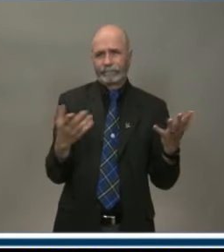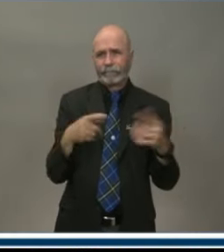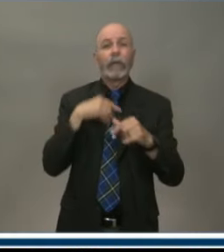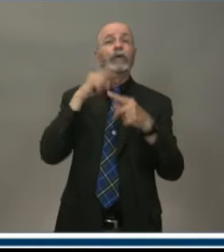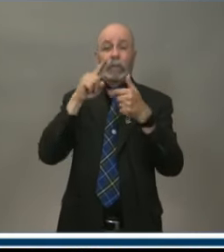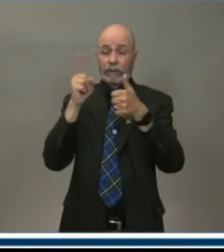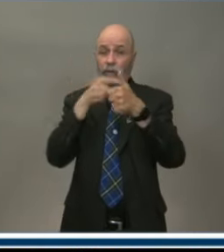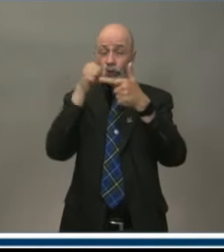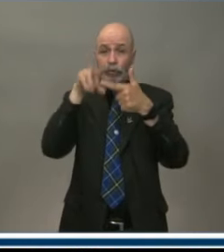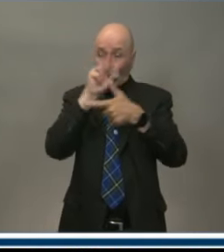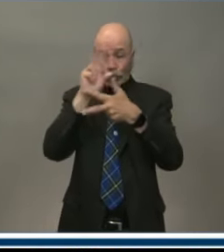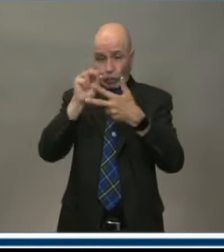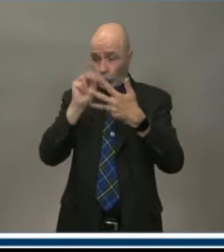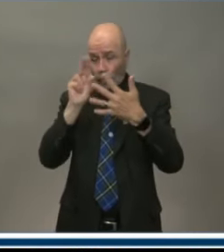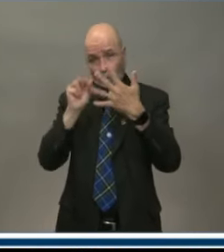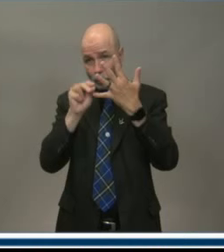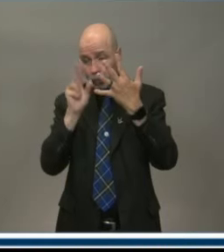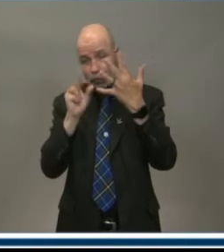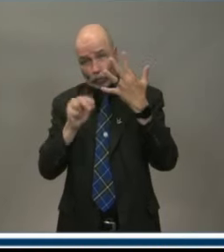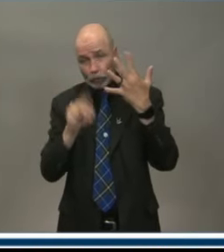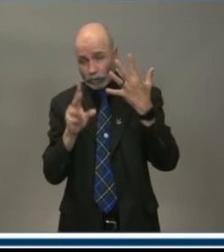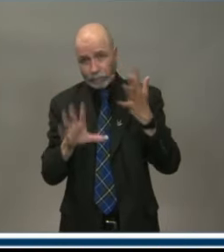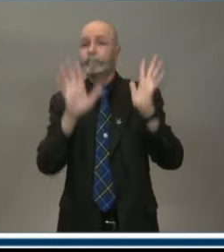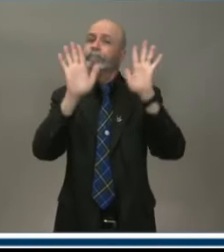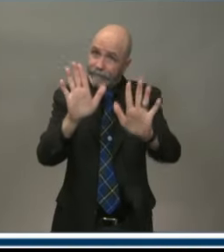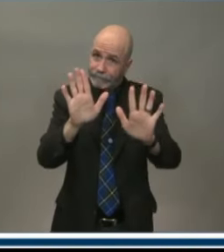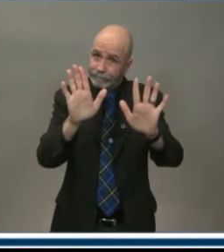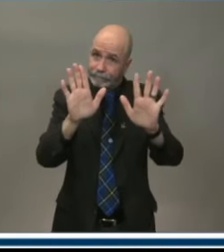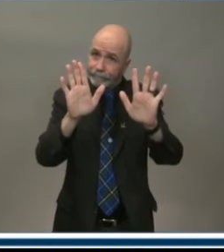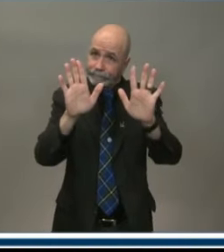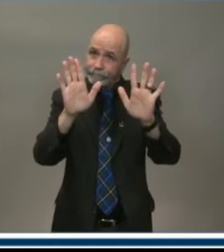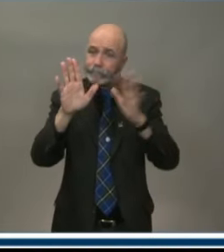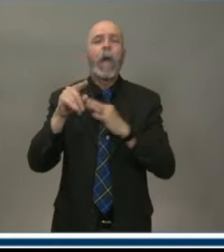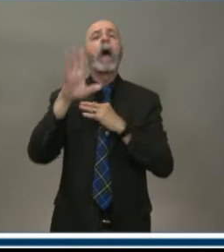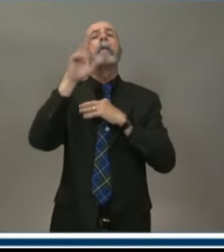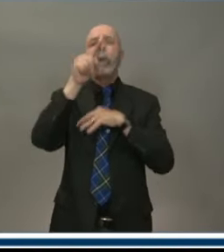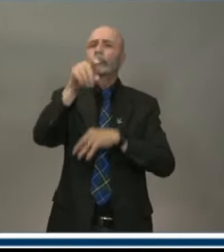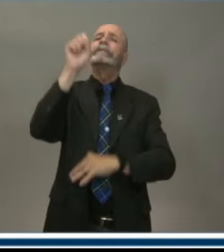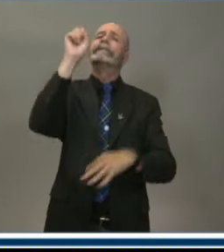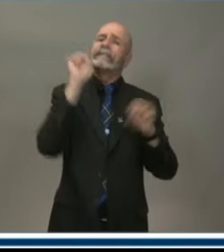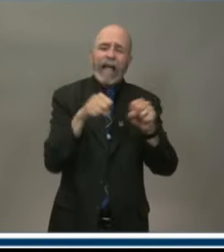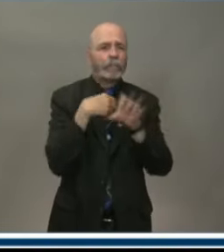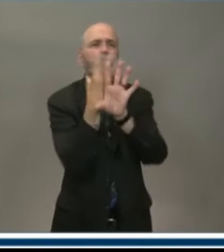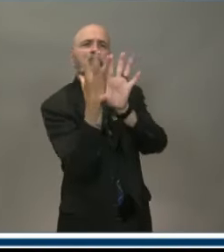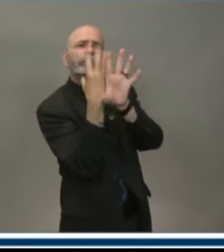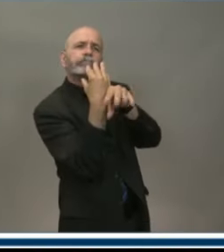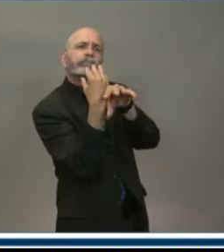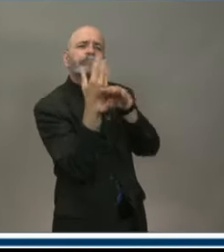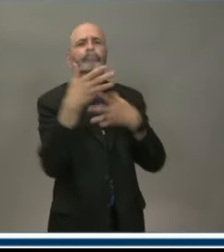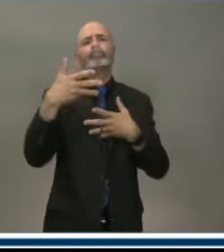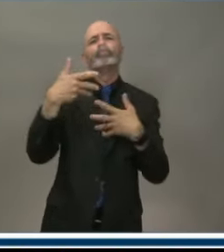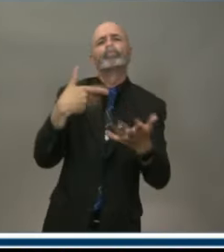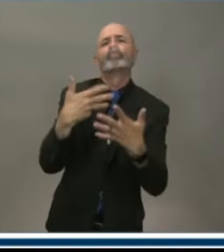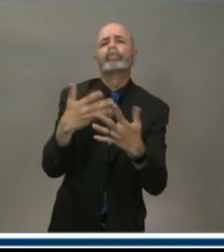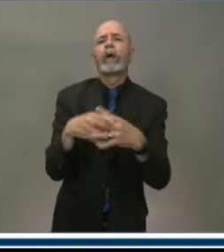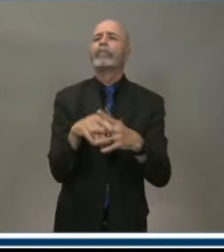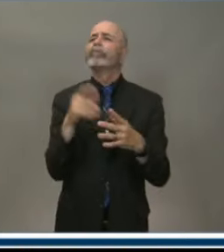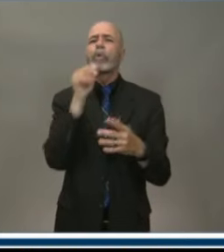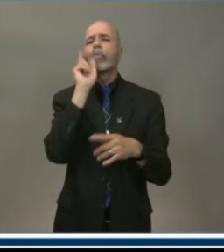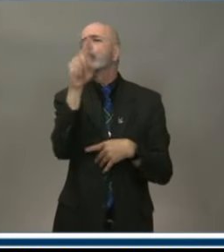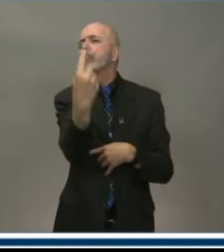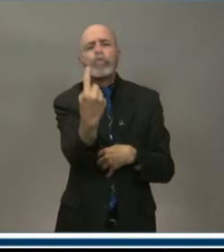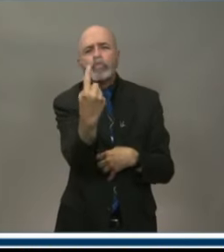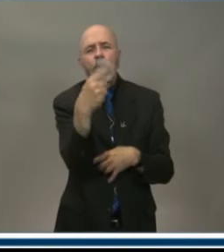well. Please do reach out and contact virtually someone in your community, especially someone who may be alone.